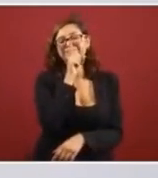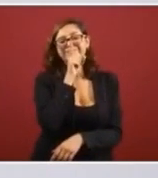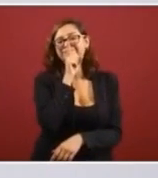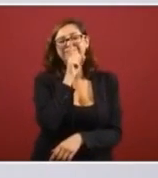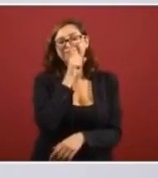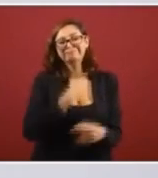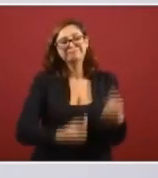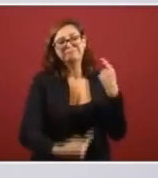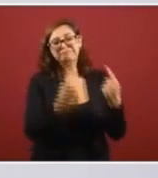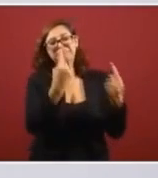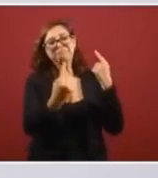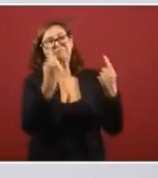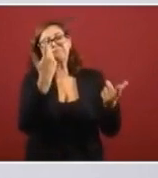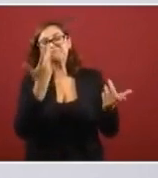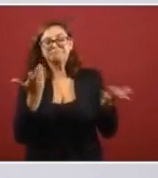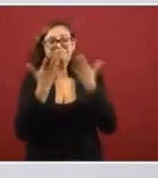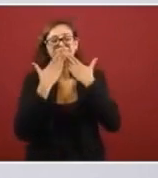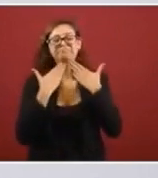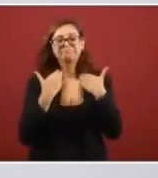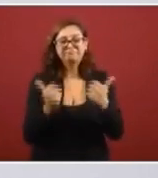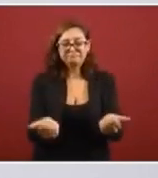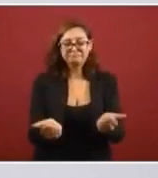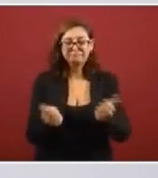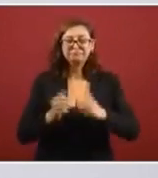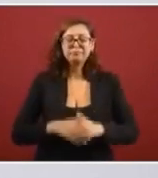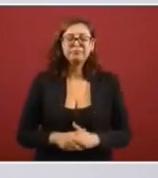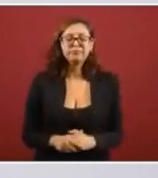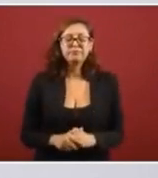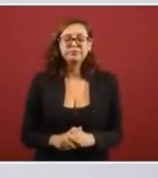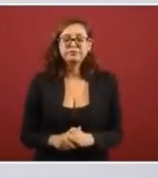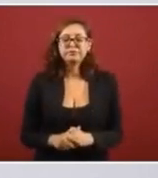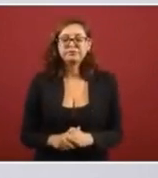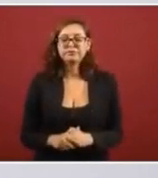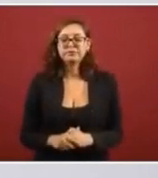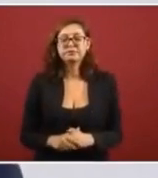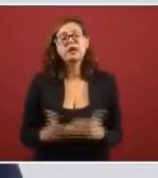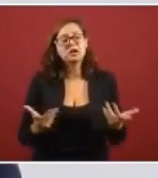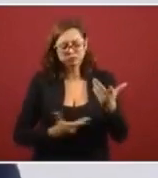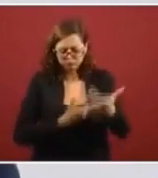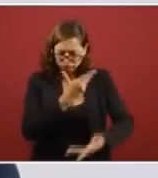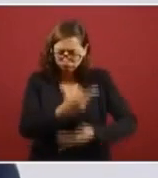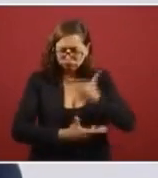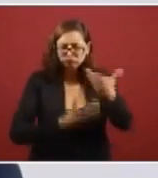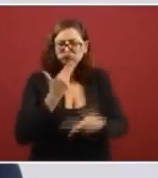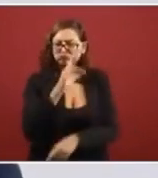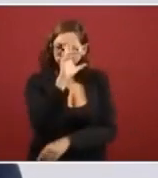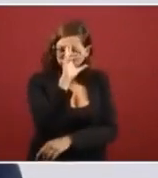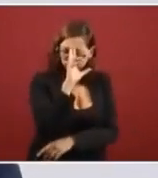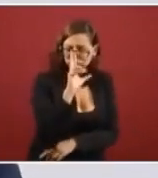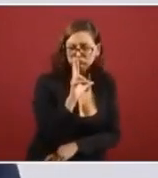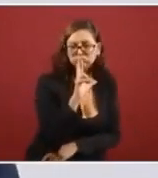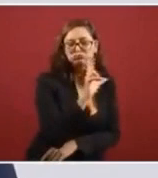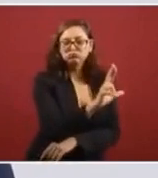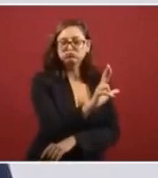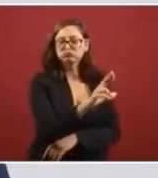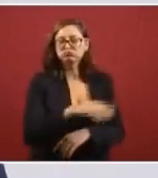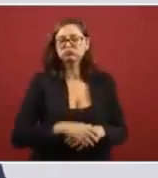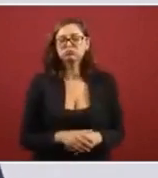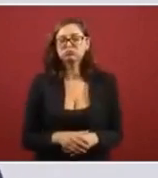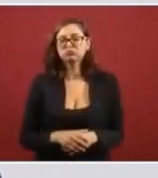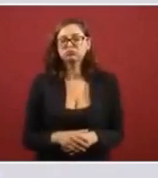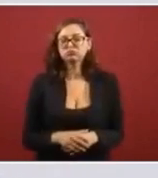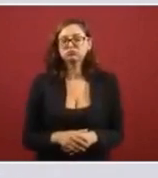of other times besides that and I say it respectfully I